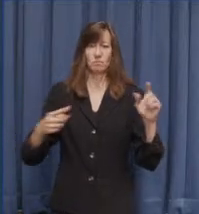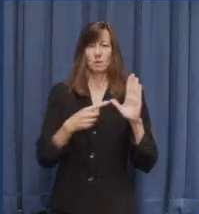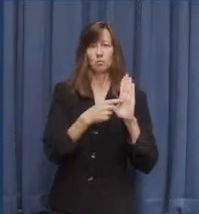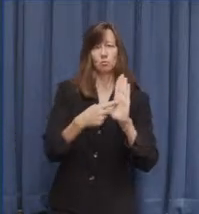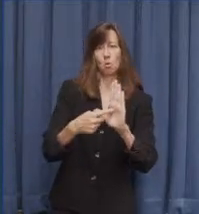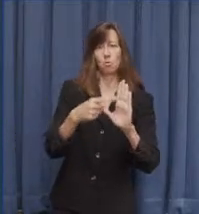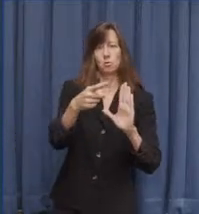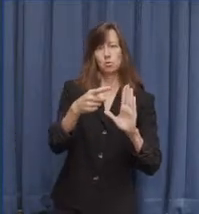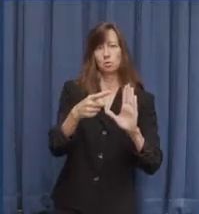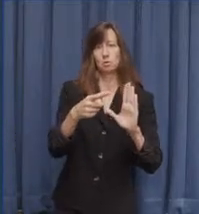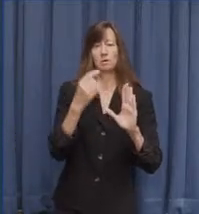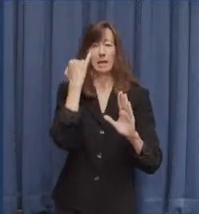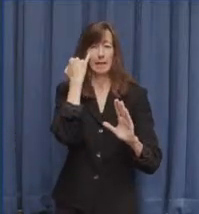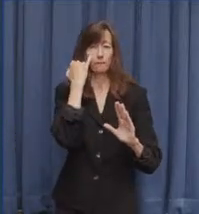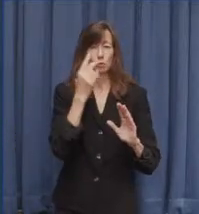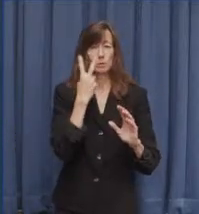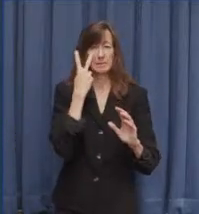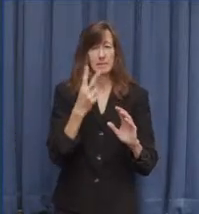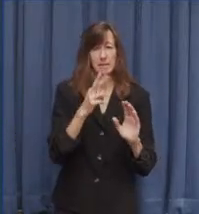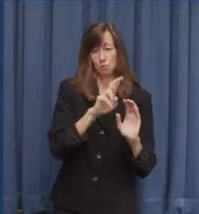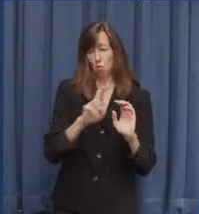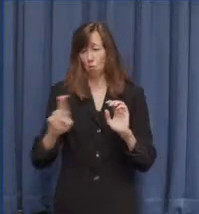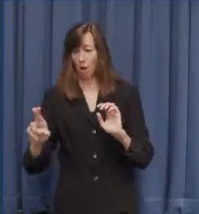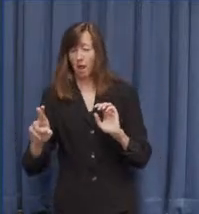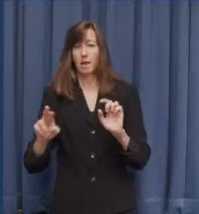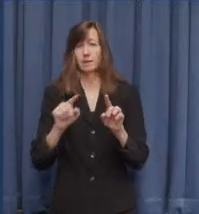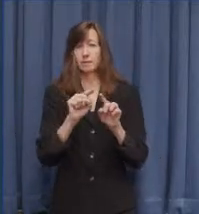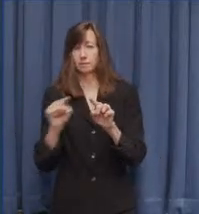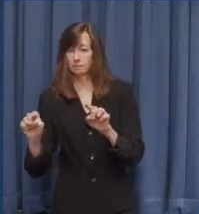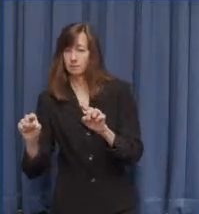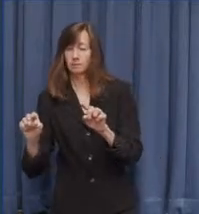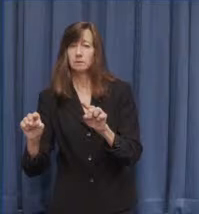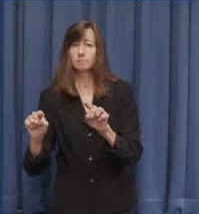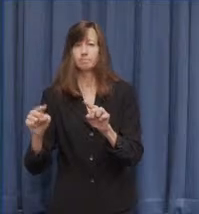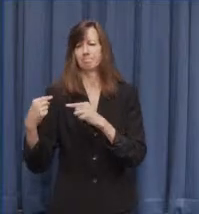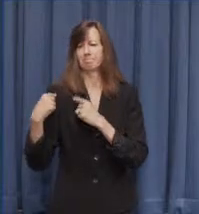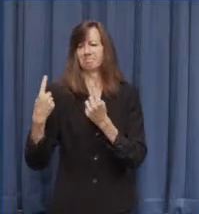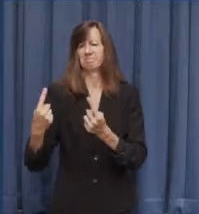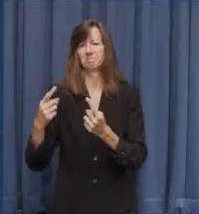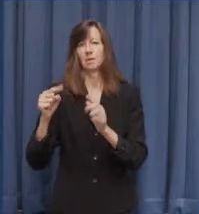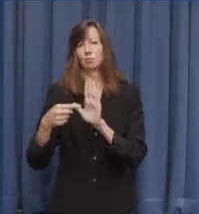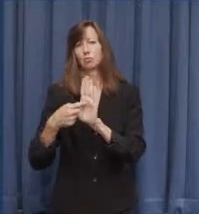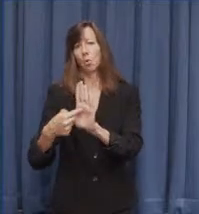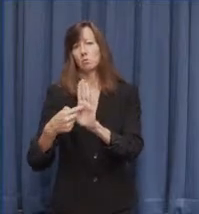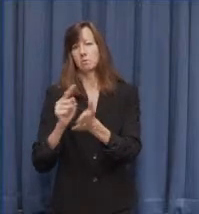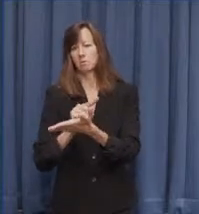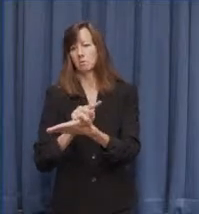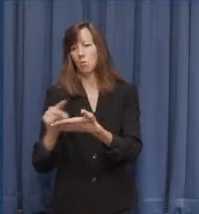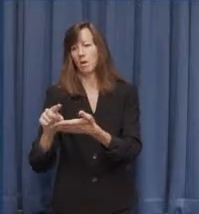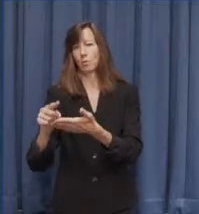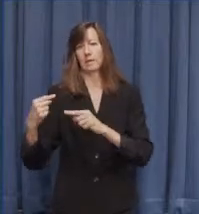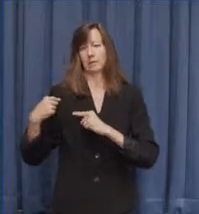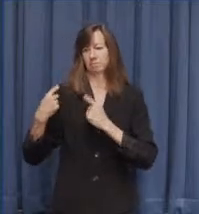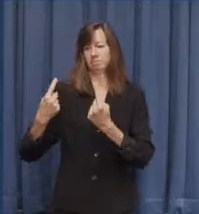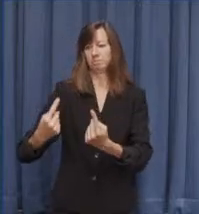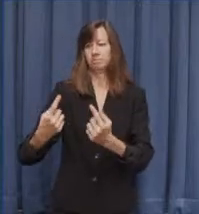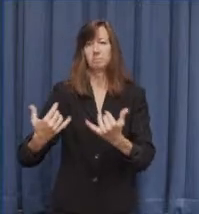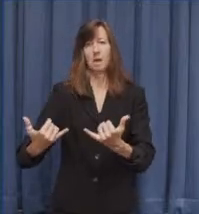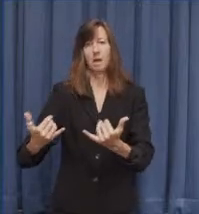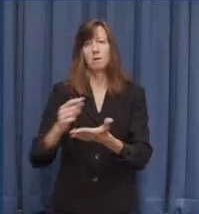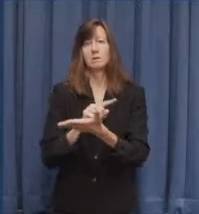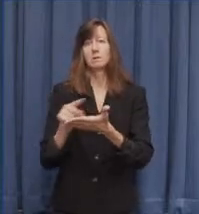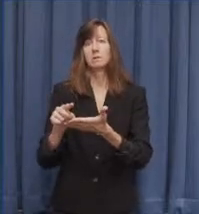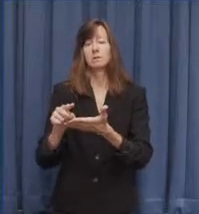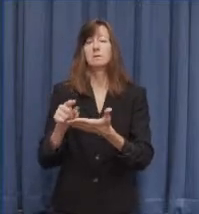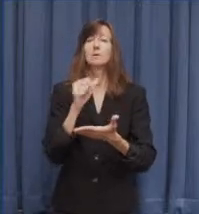see that over the last basically week or so, we, rather than continuing to decline, we